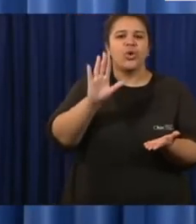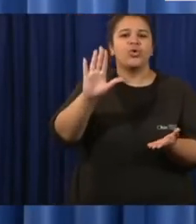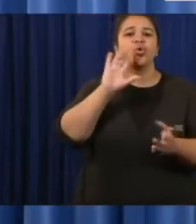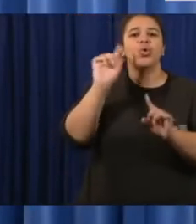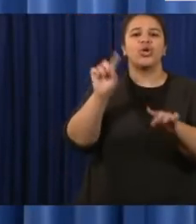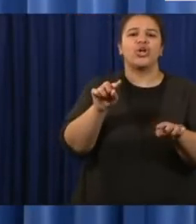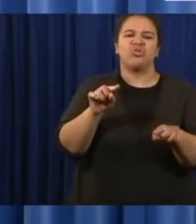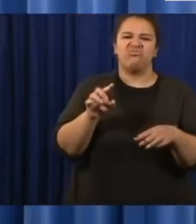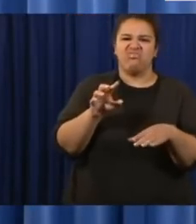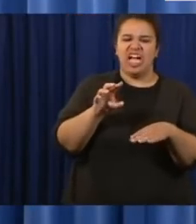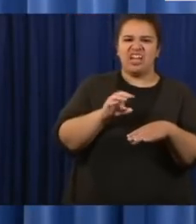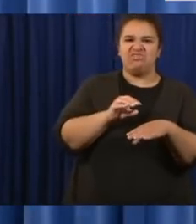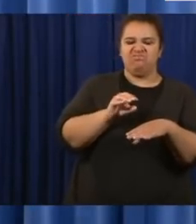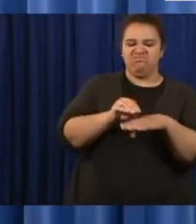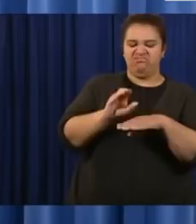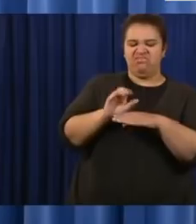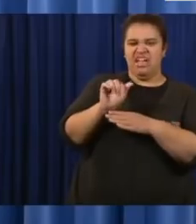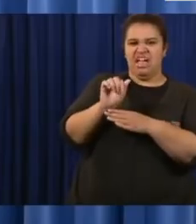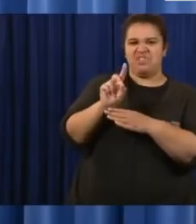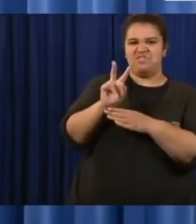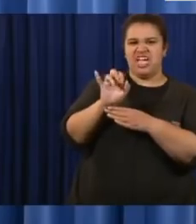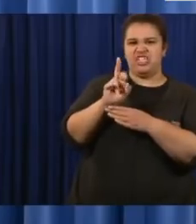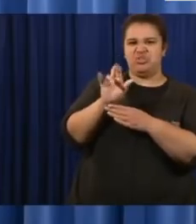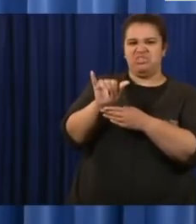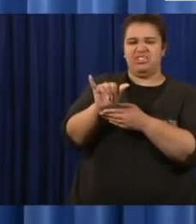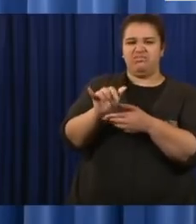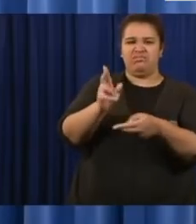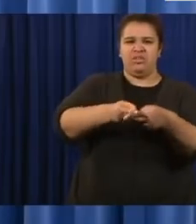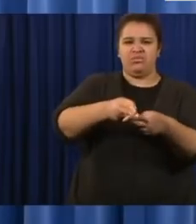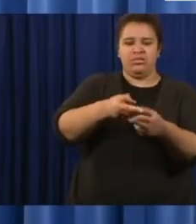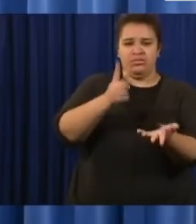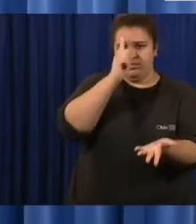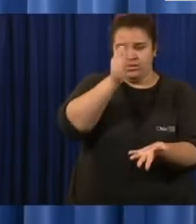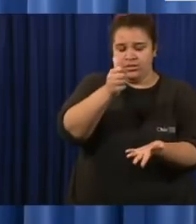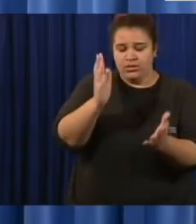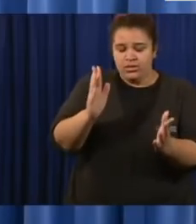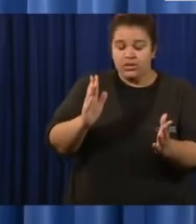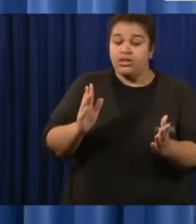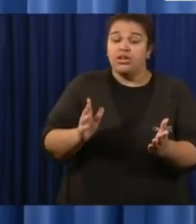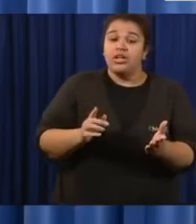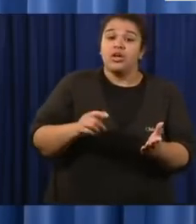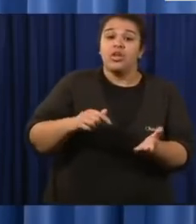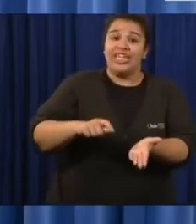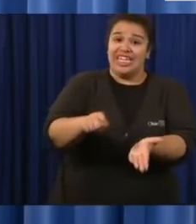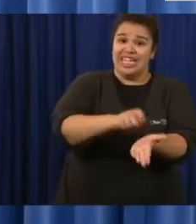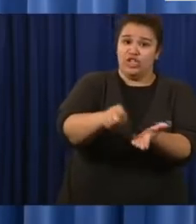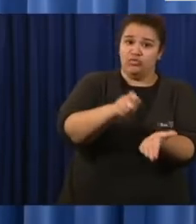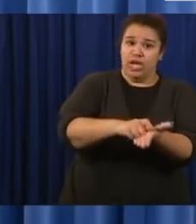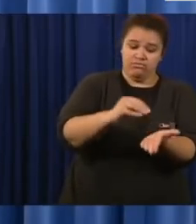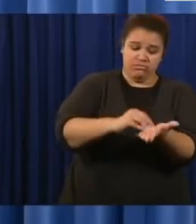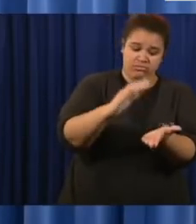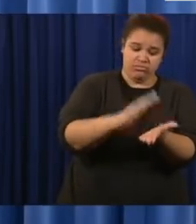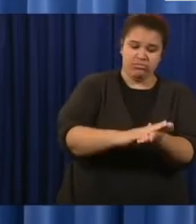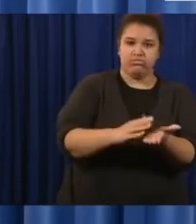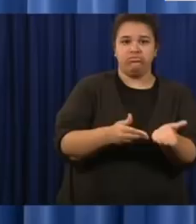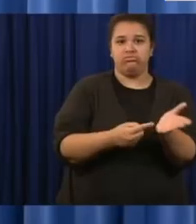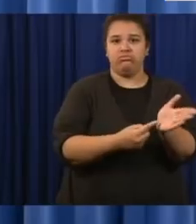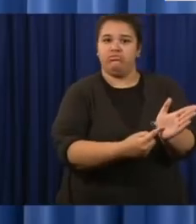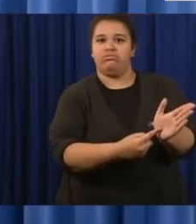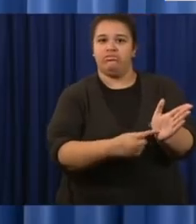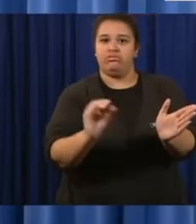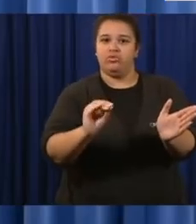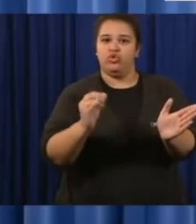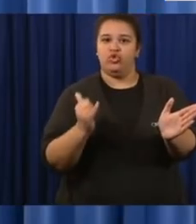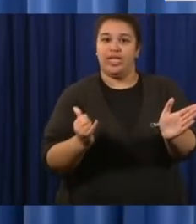you want to call it, will not be available today in writing, and a lot of confusion remains, at least as evidenced by readers and